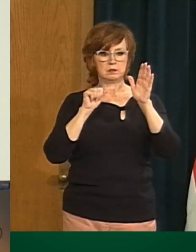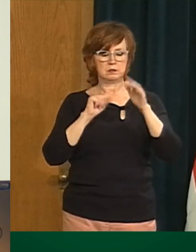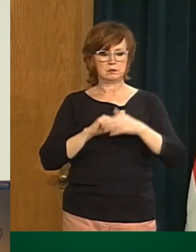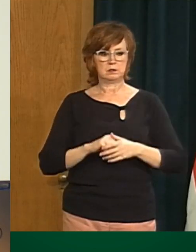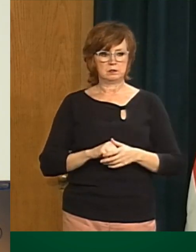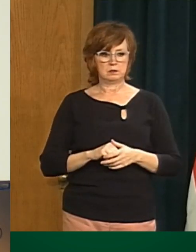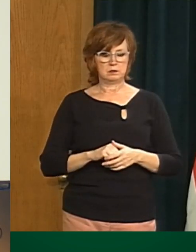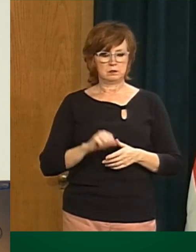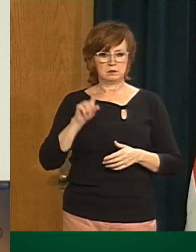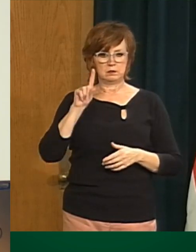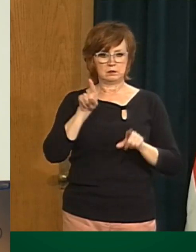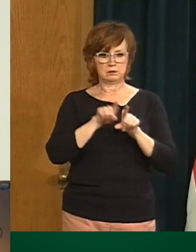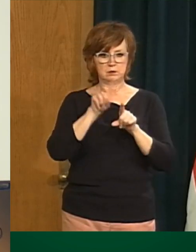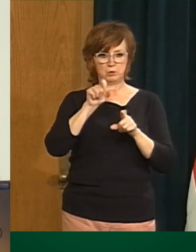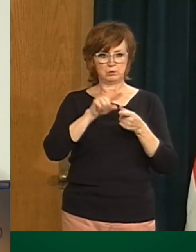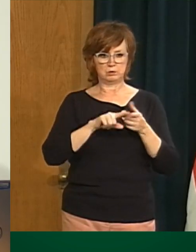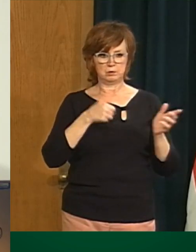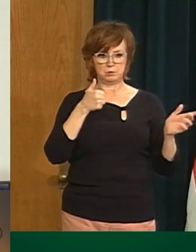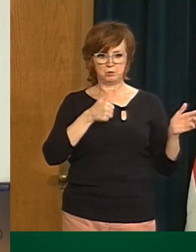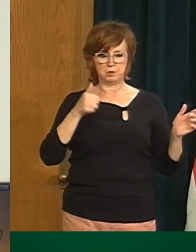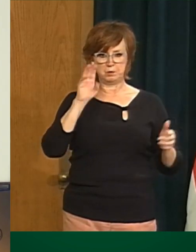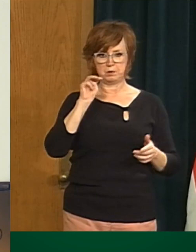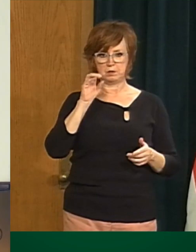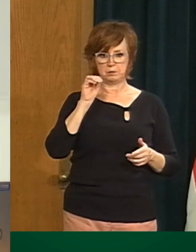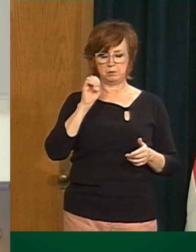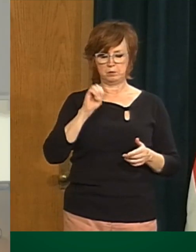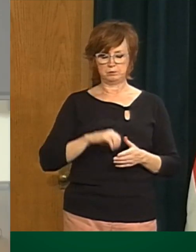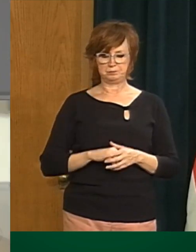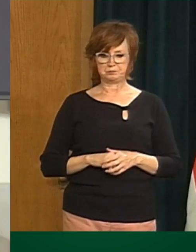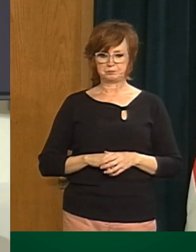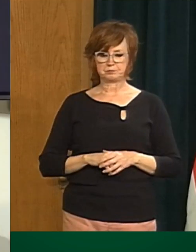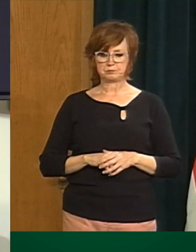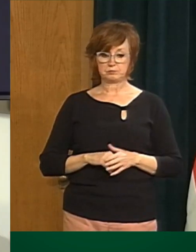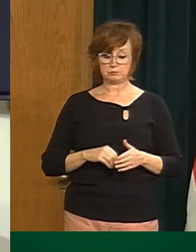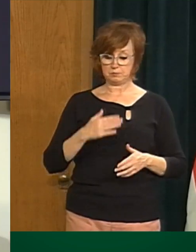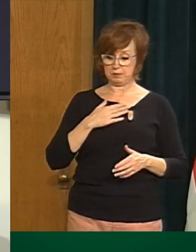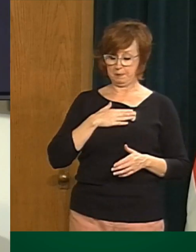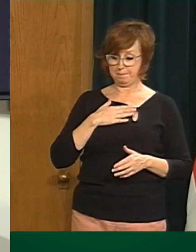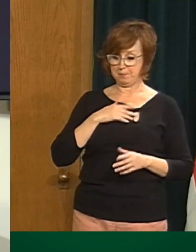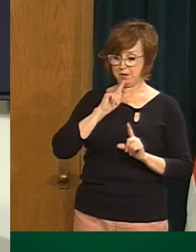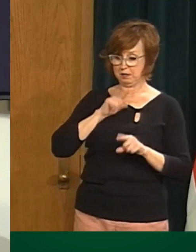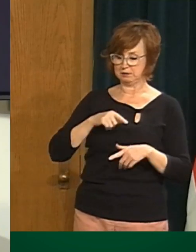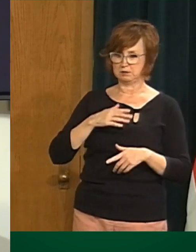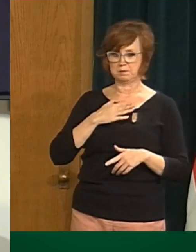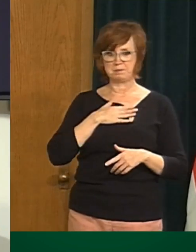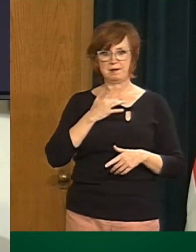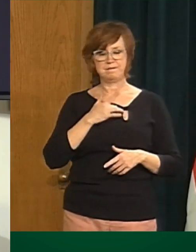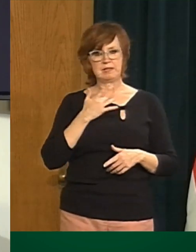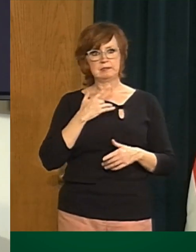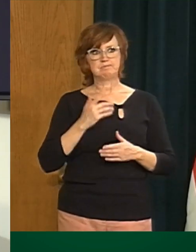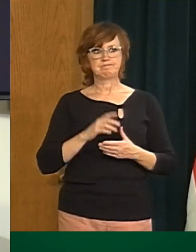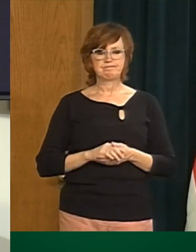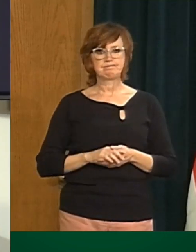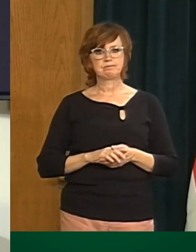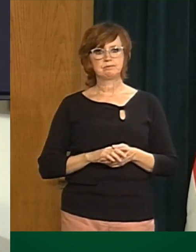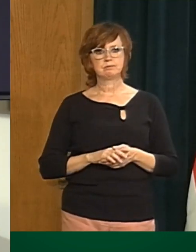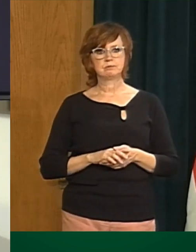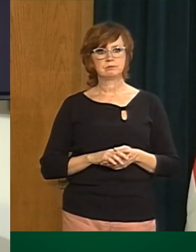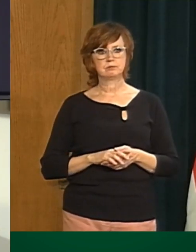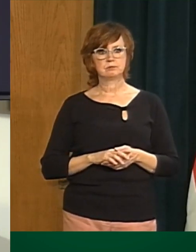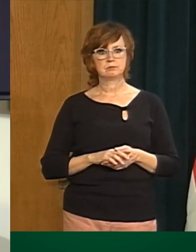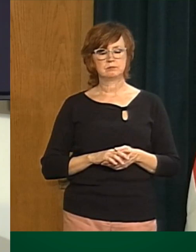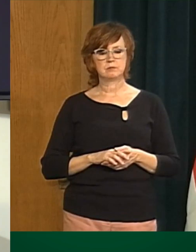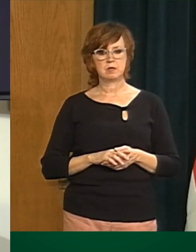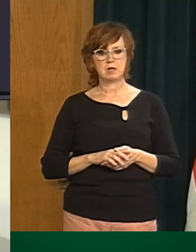Just the same question to the Premier. Yeah, how am I feeling? On the whole, as we start to reopen Phase 1, which is a